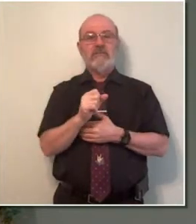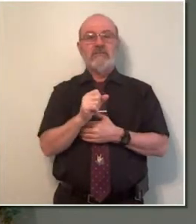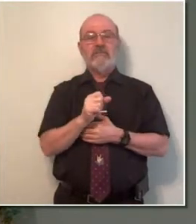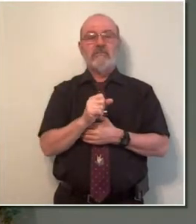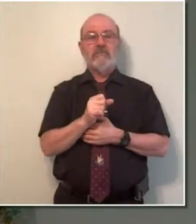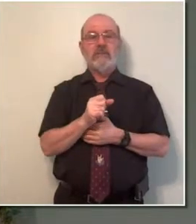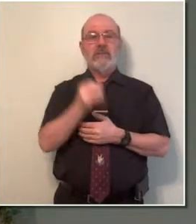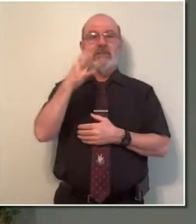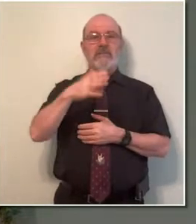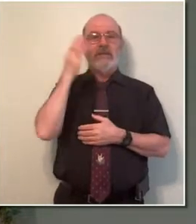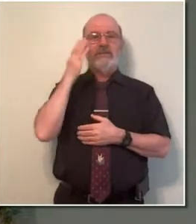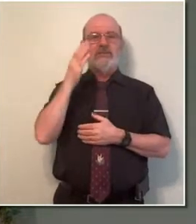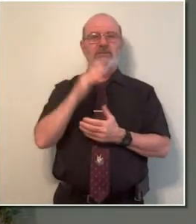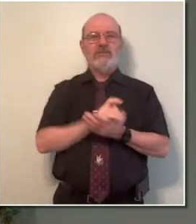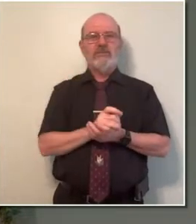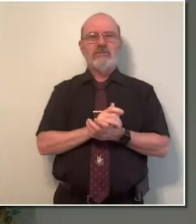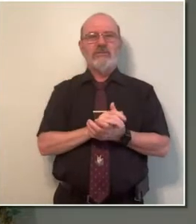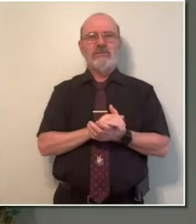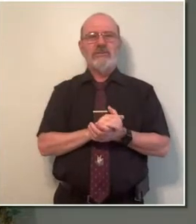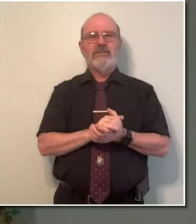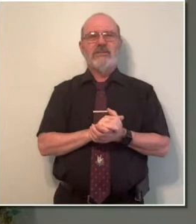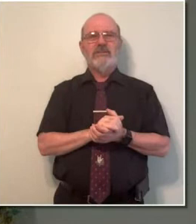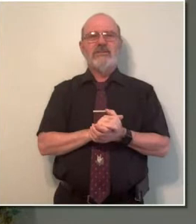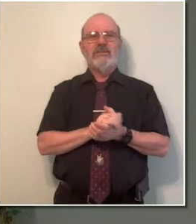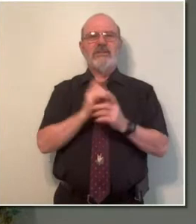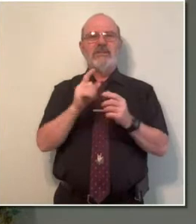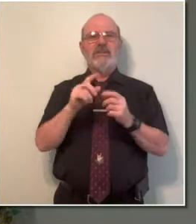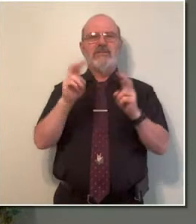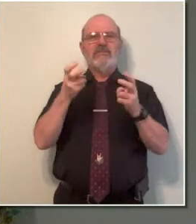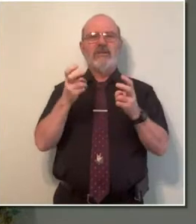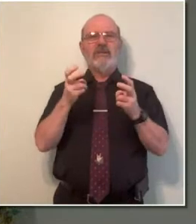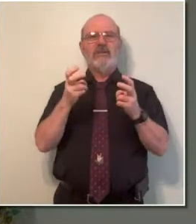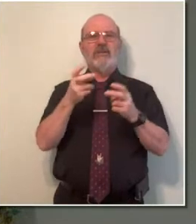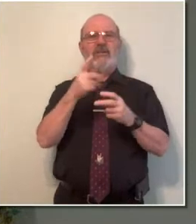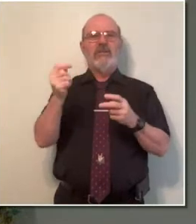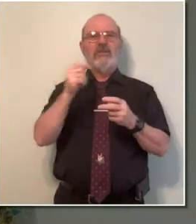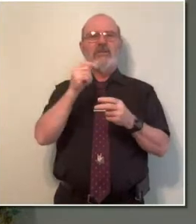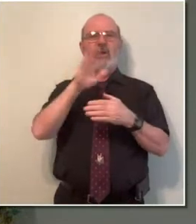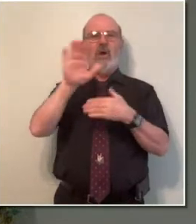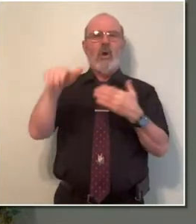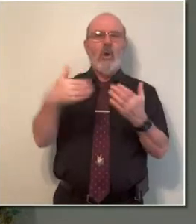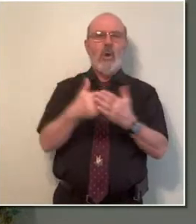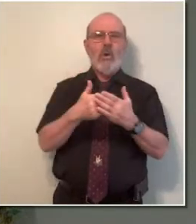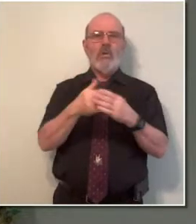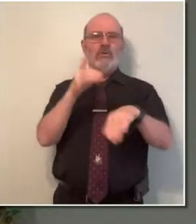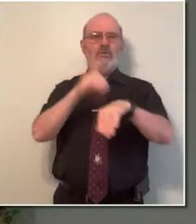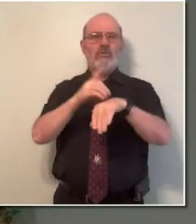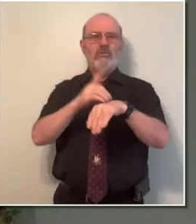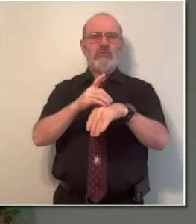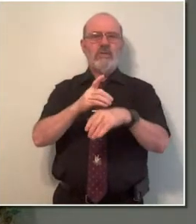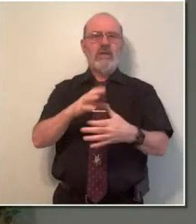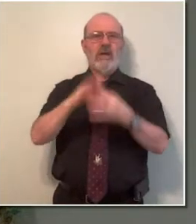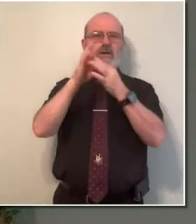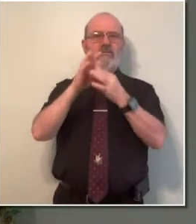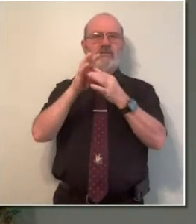Pastor knows. I'll give you the phrase exactly. The whole duty of man.